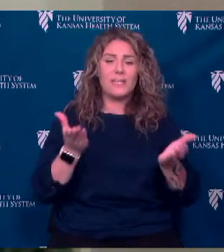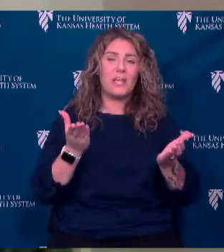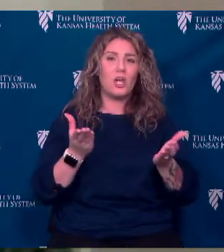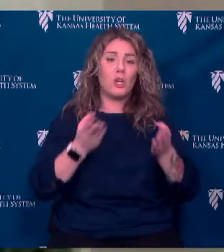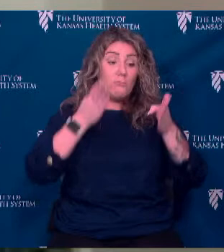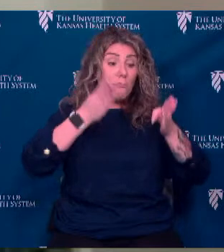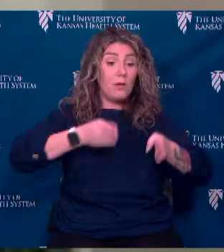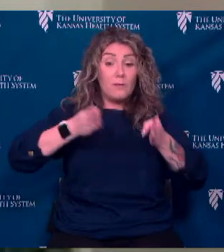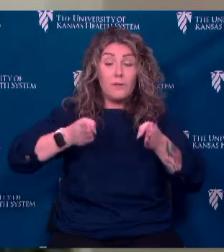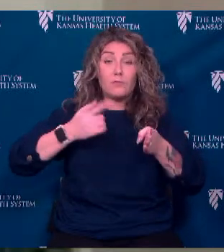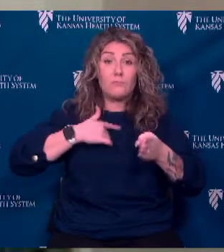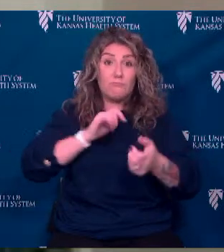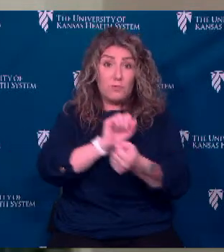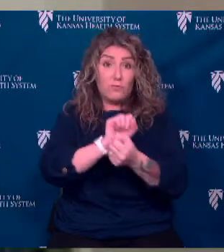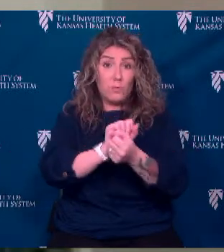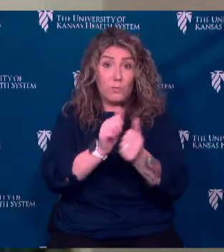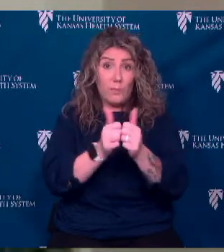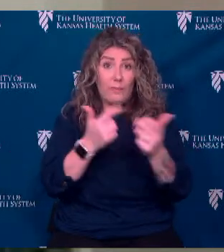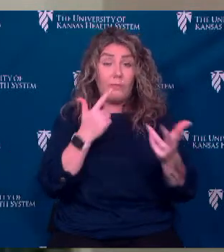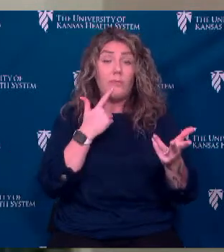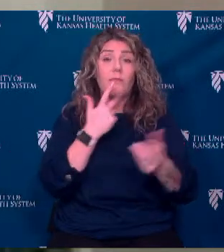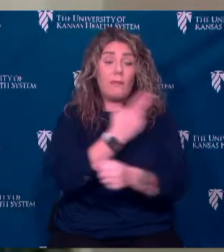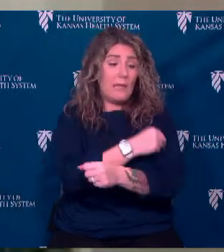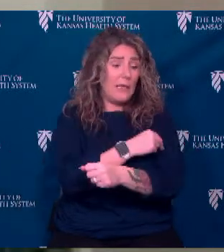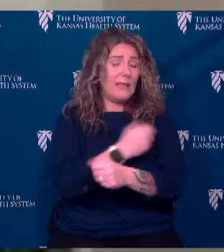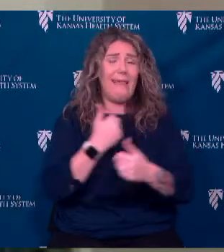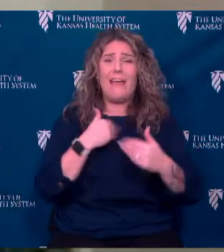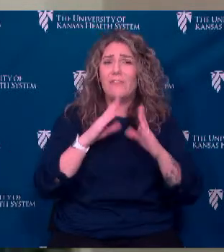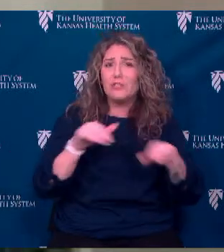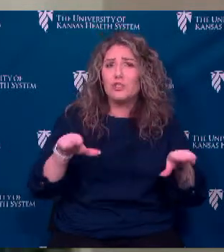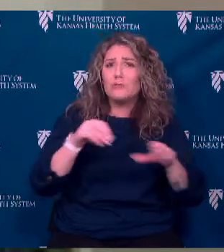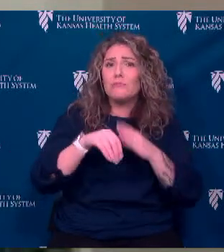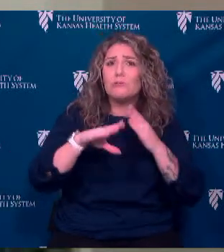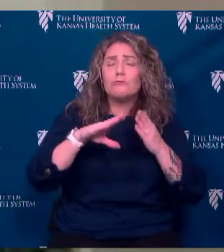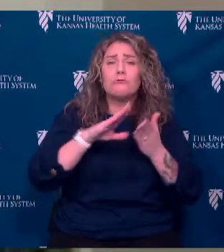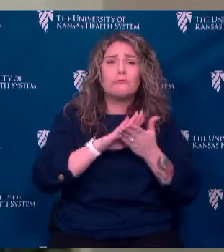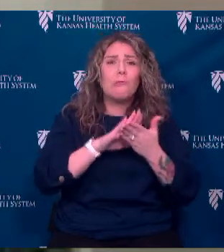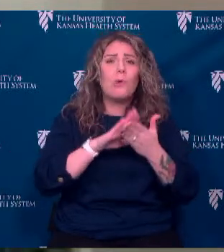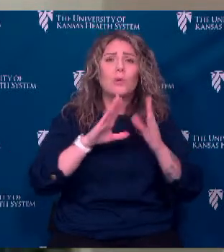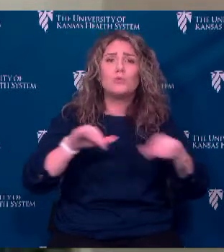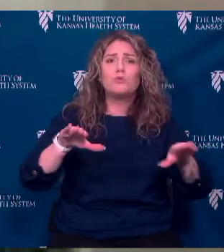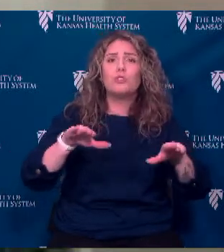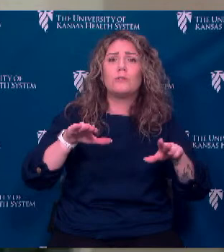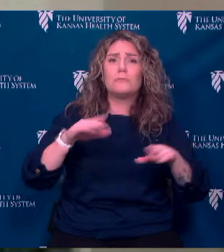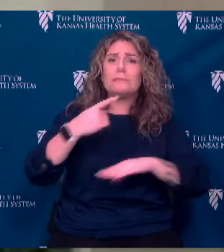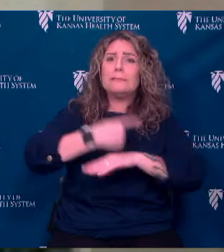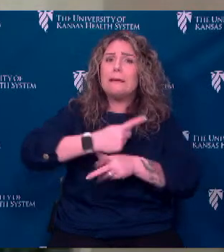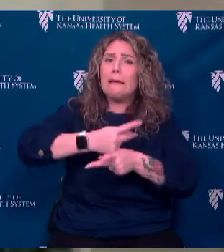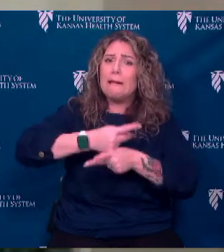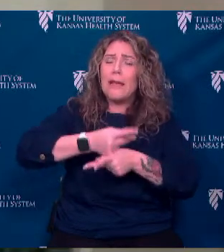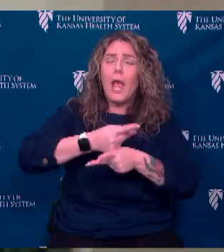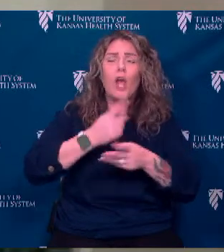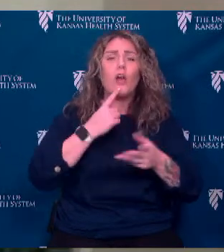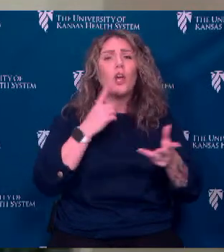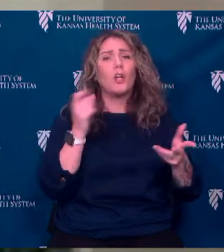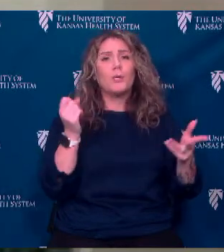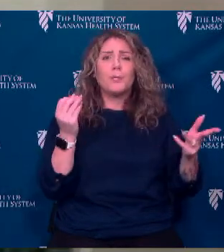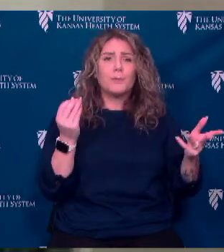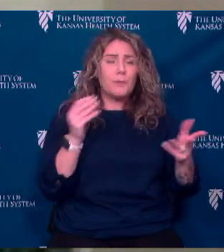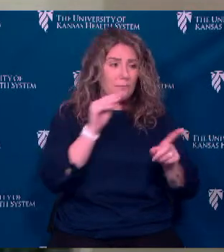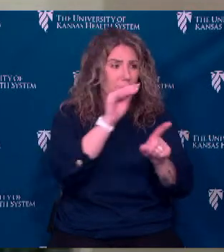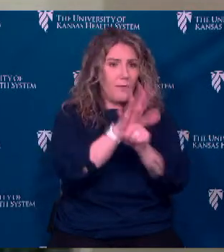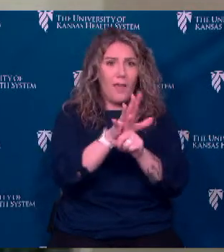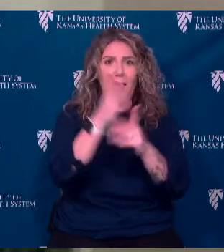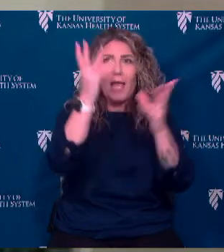work within the hospital have, children in school, children in daycare. So they're affected in